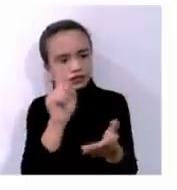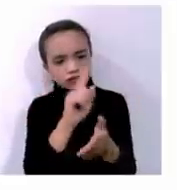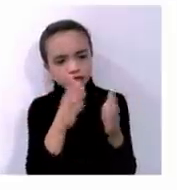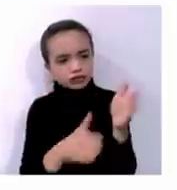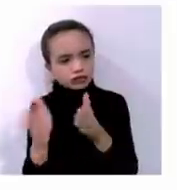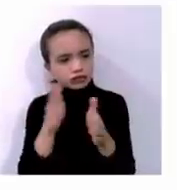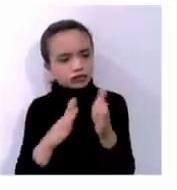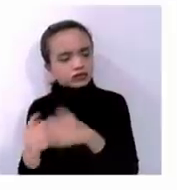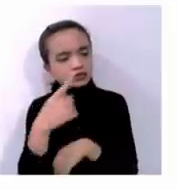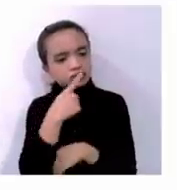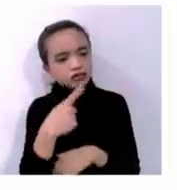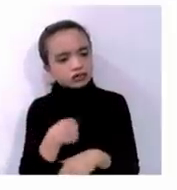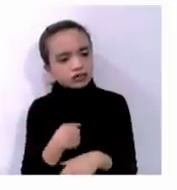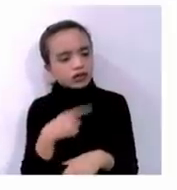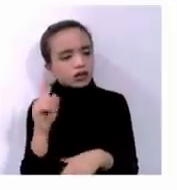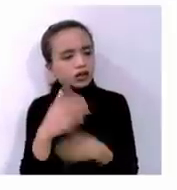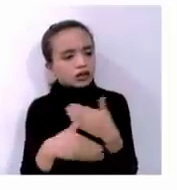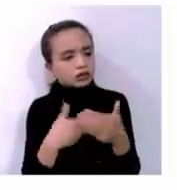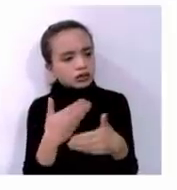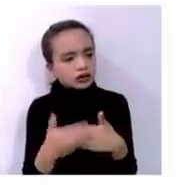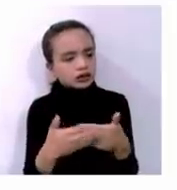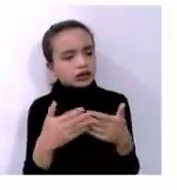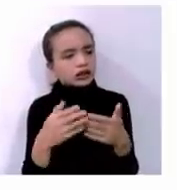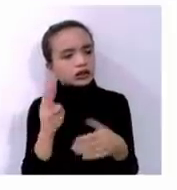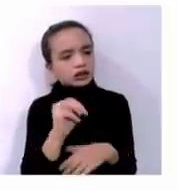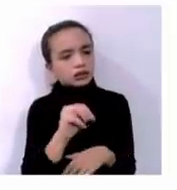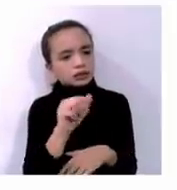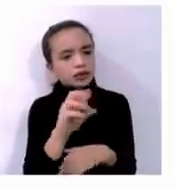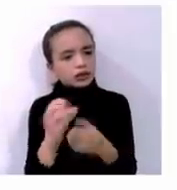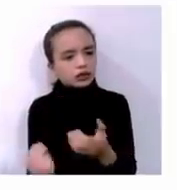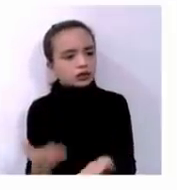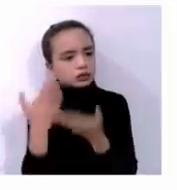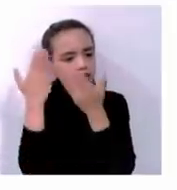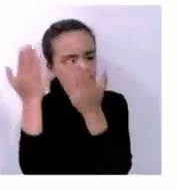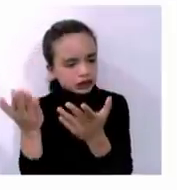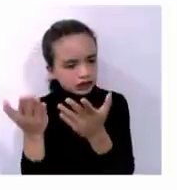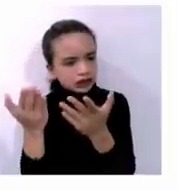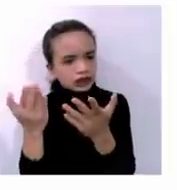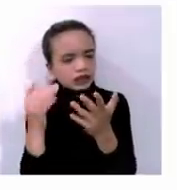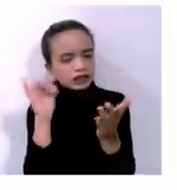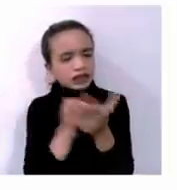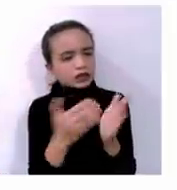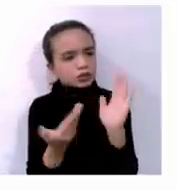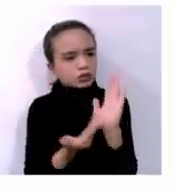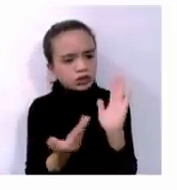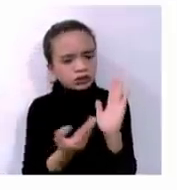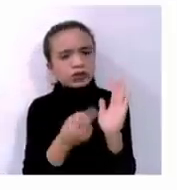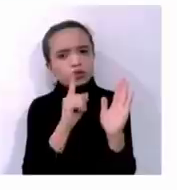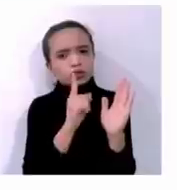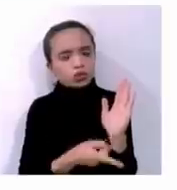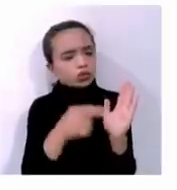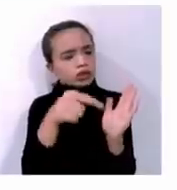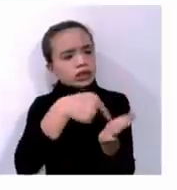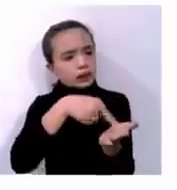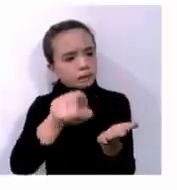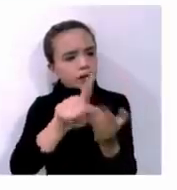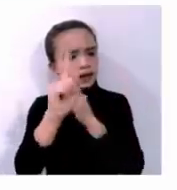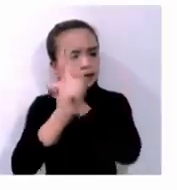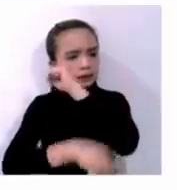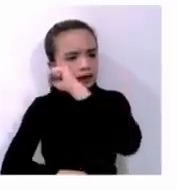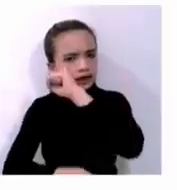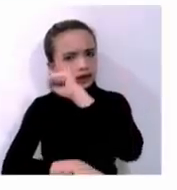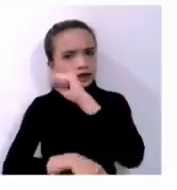discussing there, the receipts that Marcos Jr. submitted as alleged proof that he indeed paid the fines